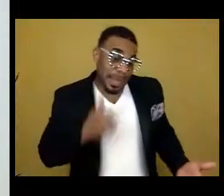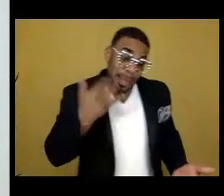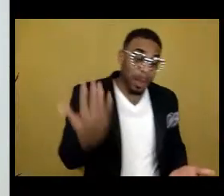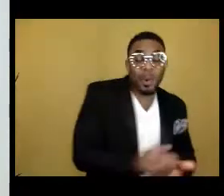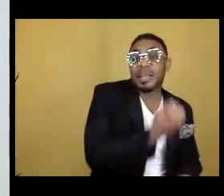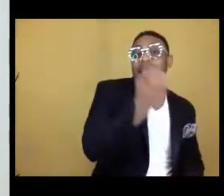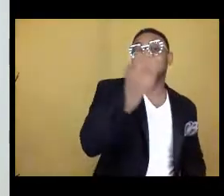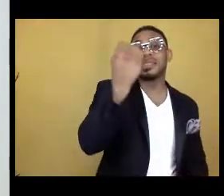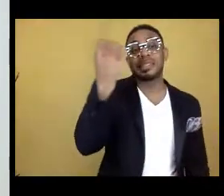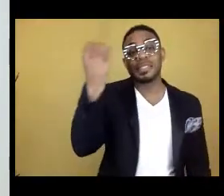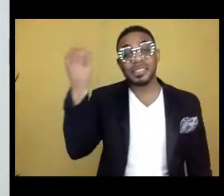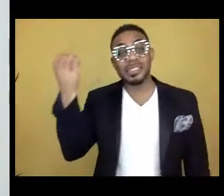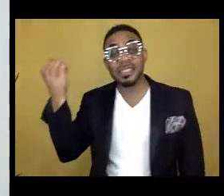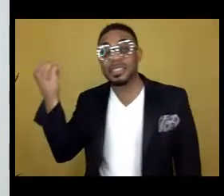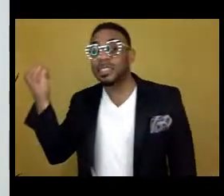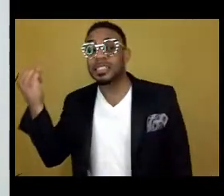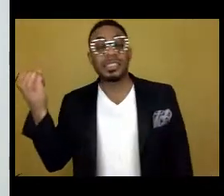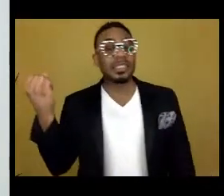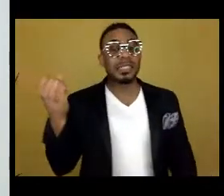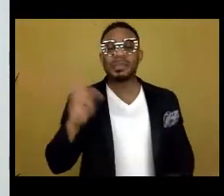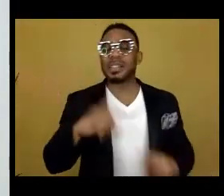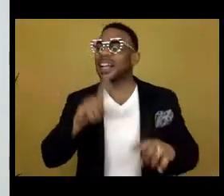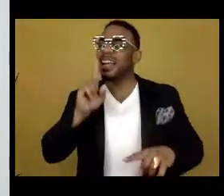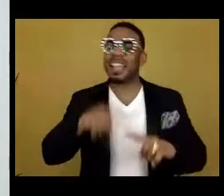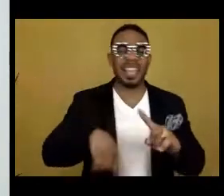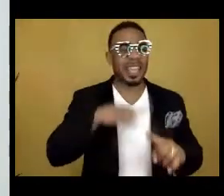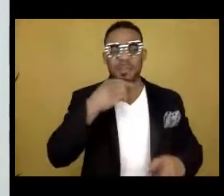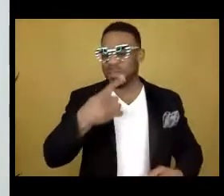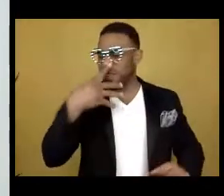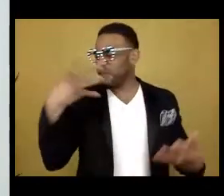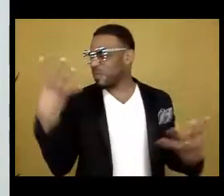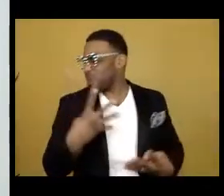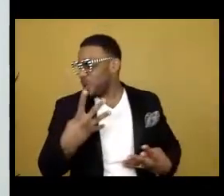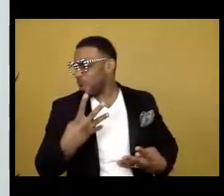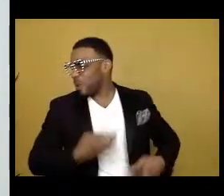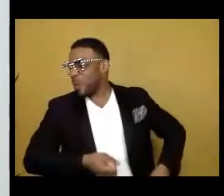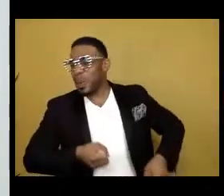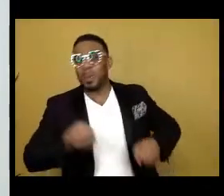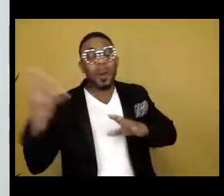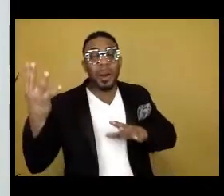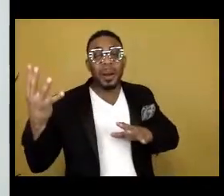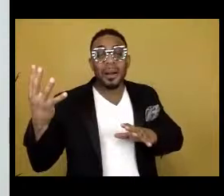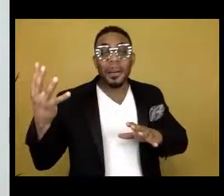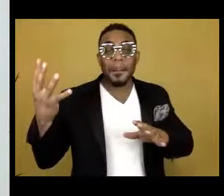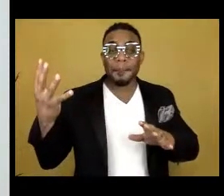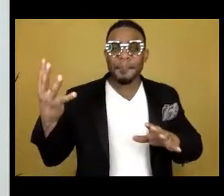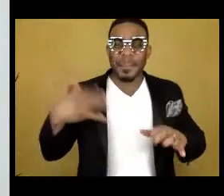not win, but I can't be thrown